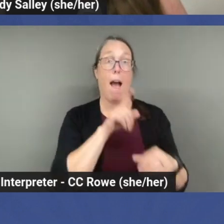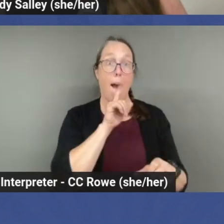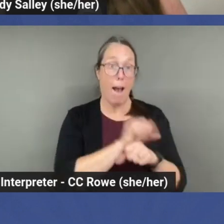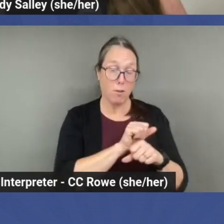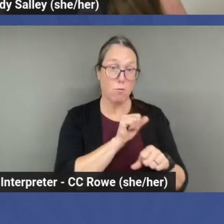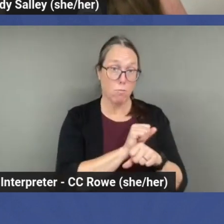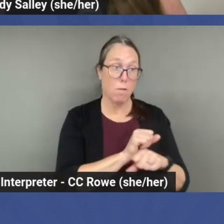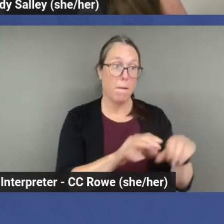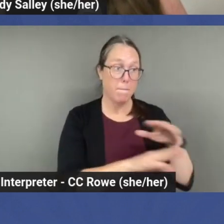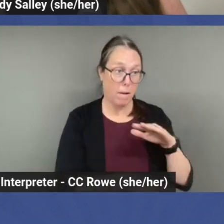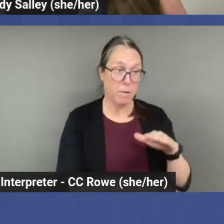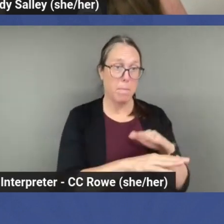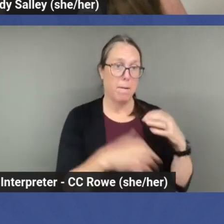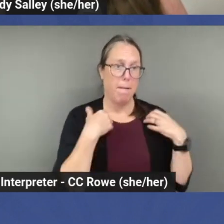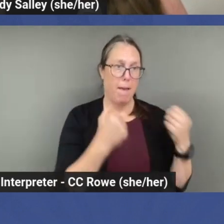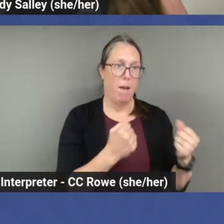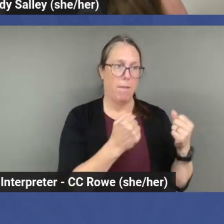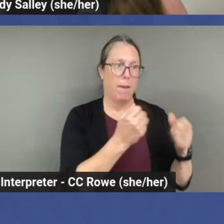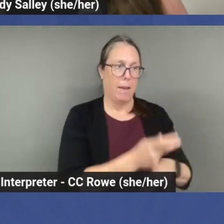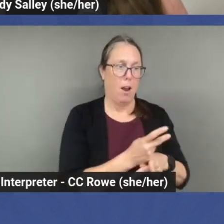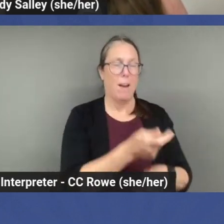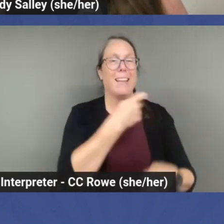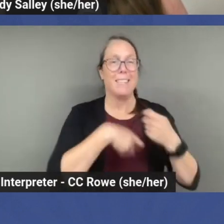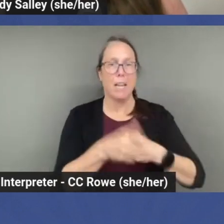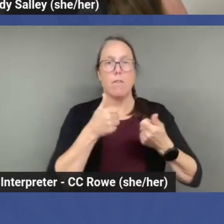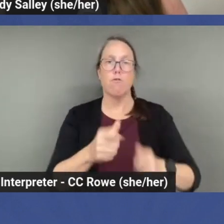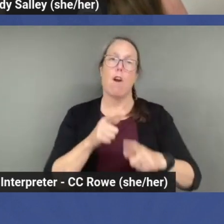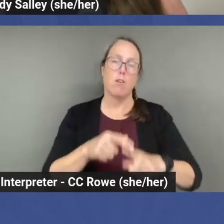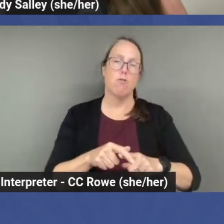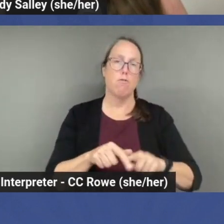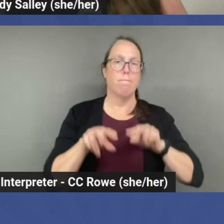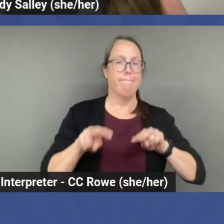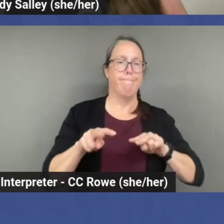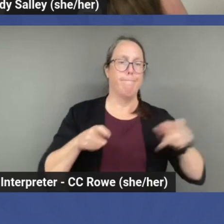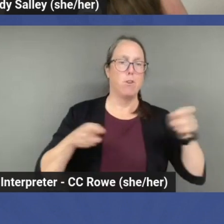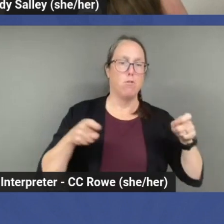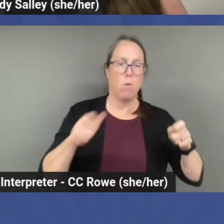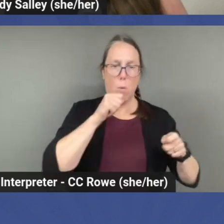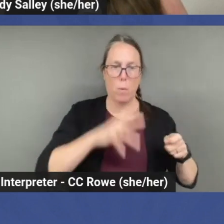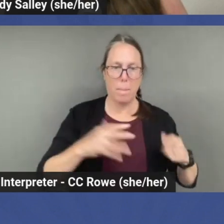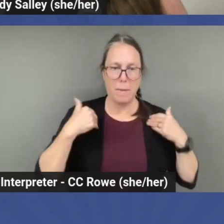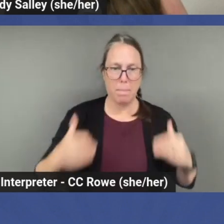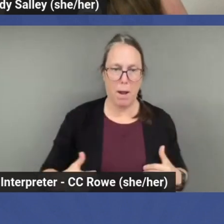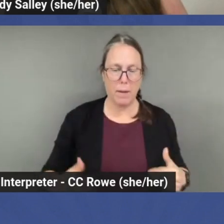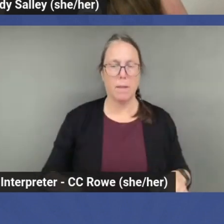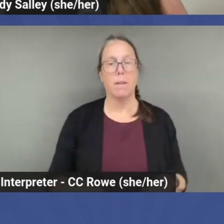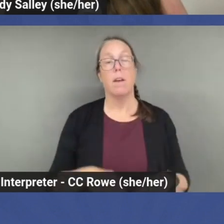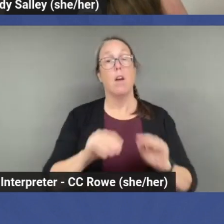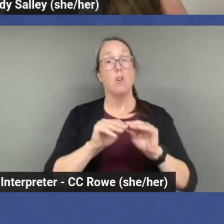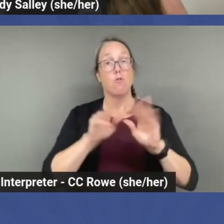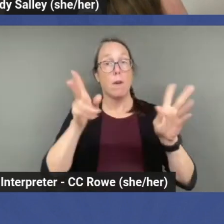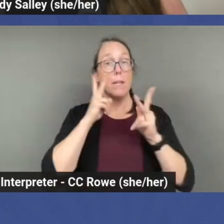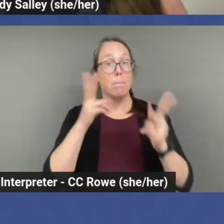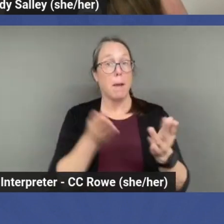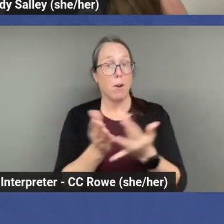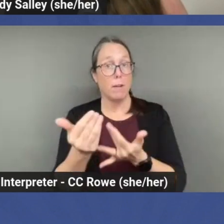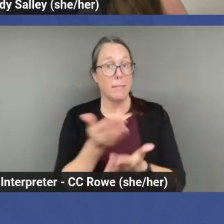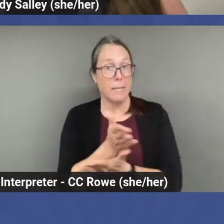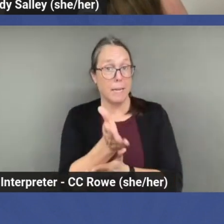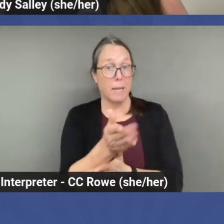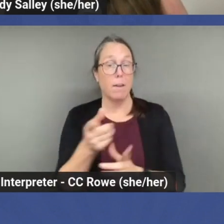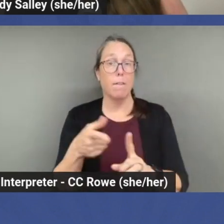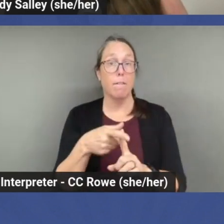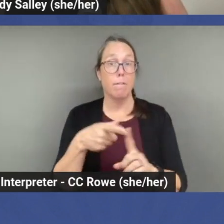would be great. Transparency, accountability from big tech. We can go on for hours, but we don't know why our content is